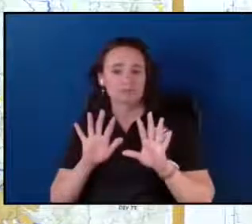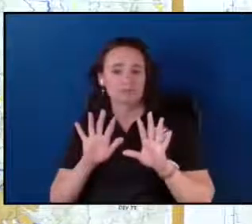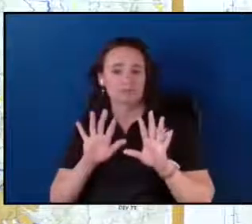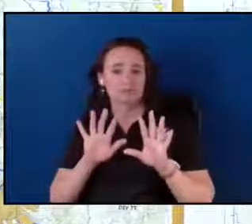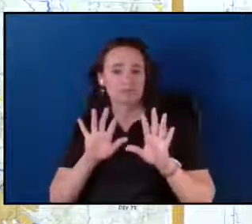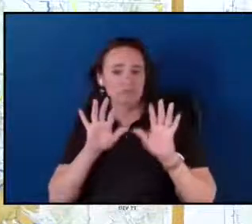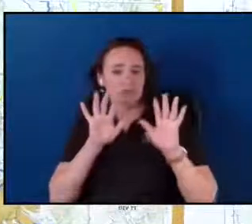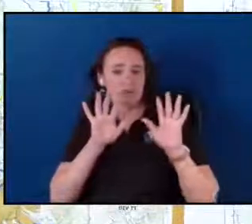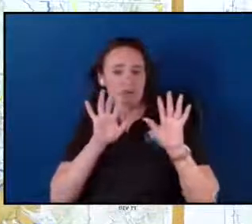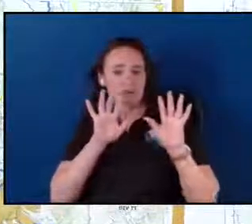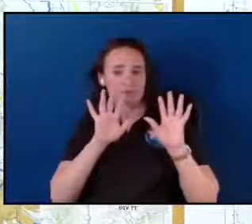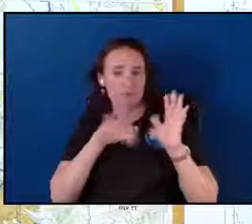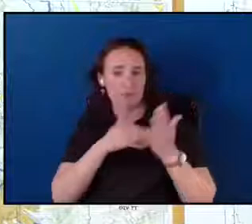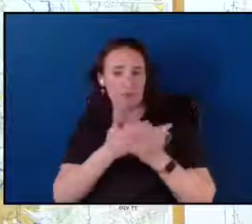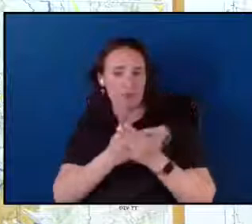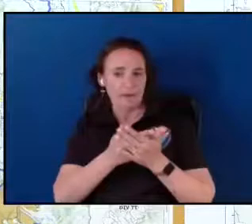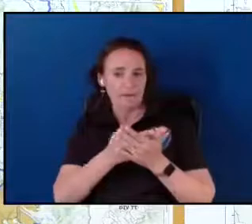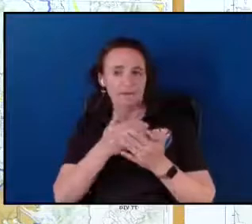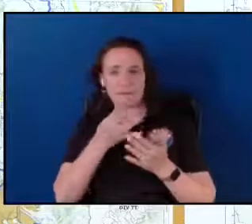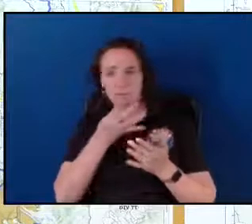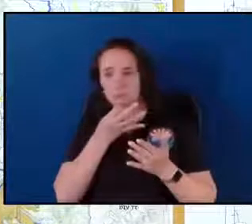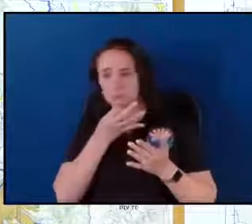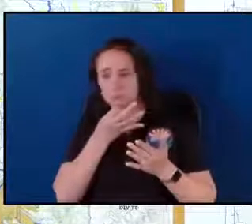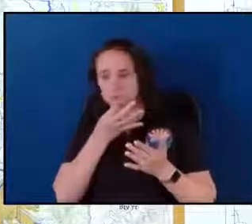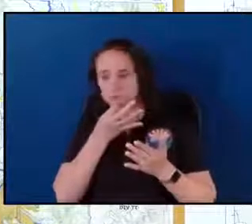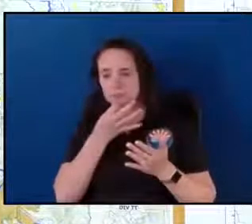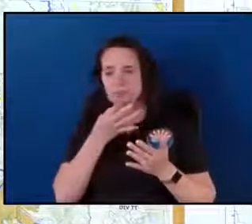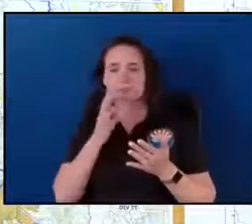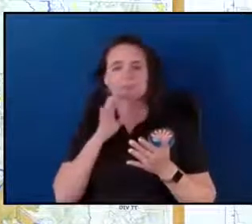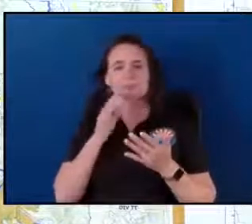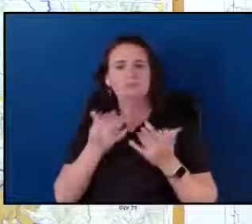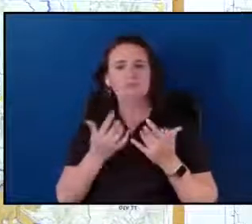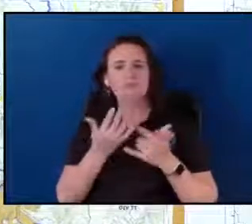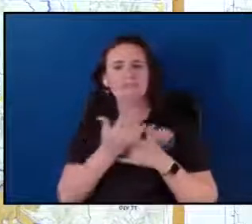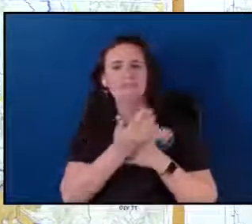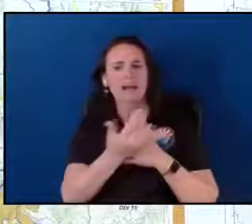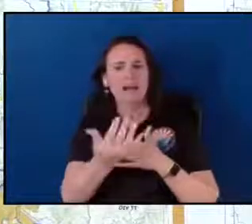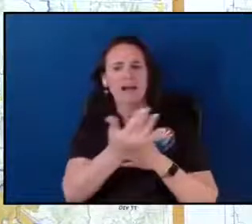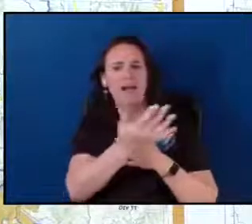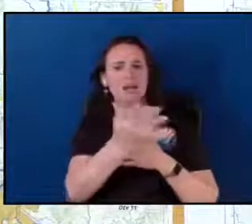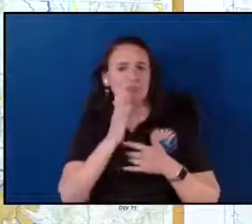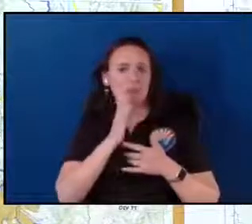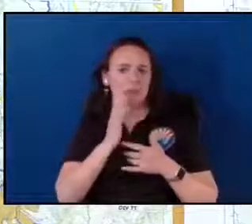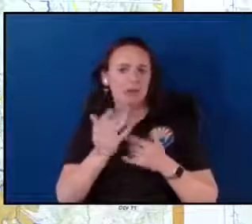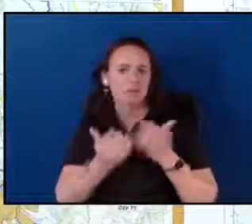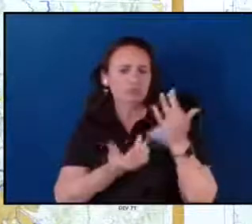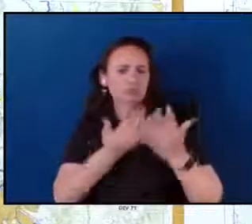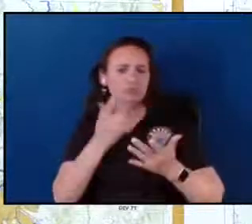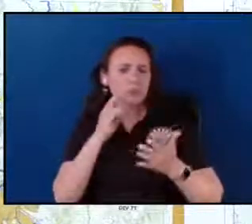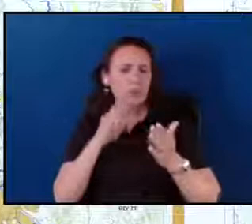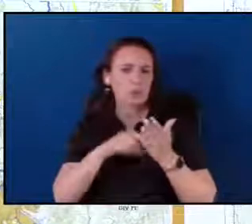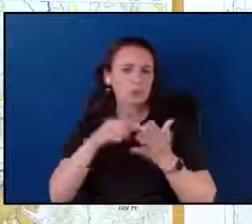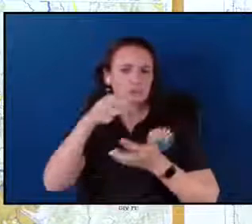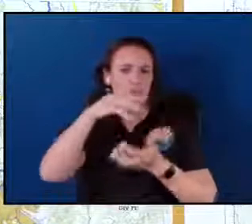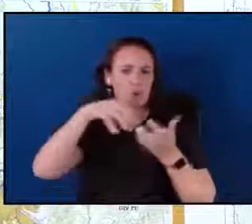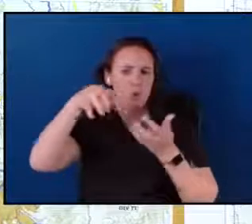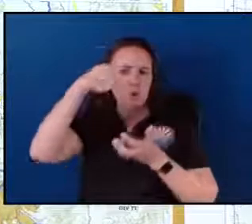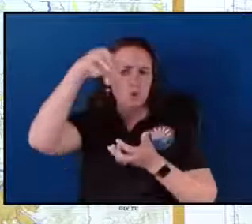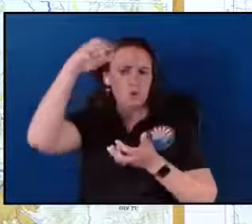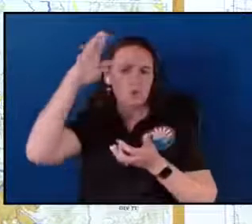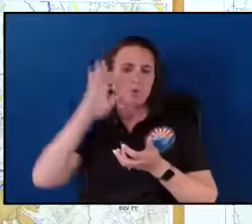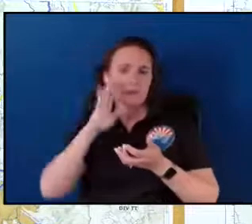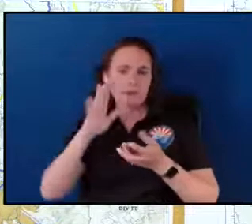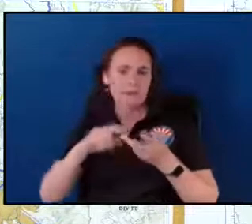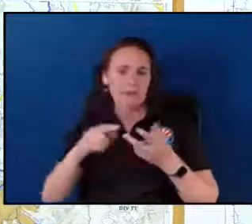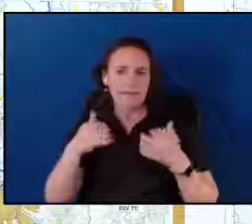the fire's gonna move around a little, and there'll be places that heat up and have smoke. But we do have a lot of crews and aircraft, and as long as